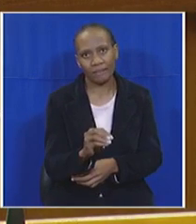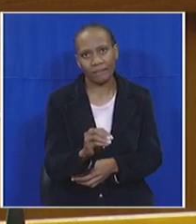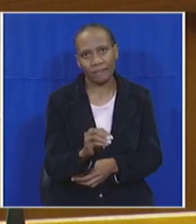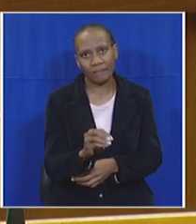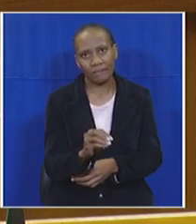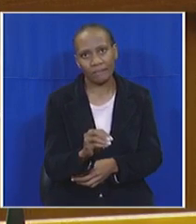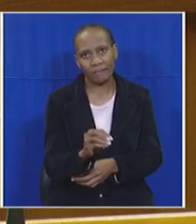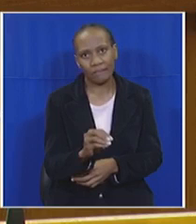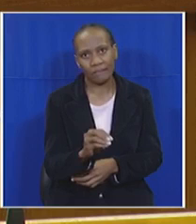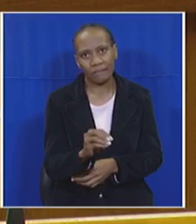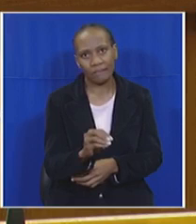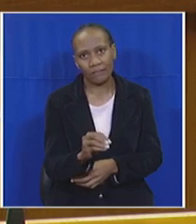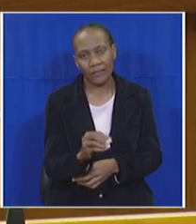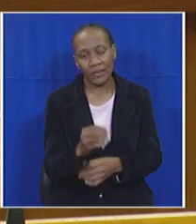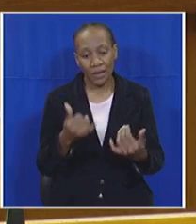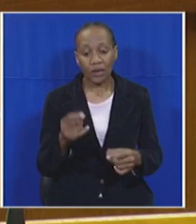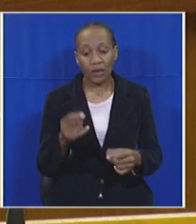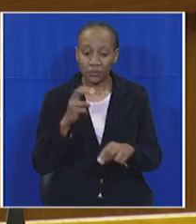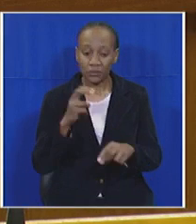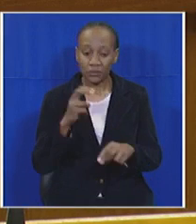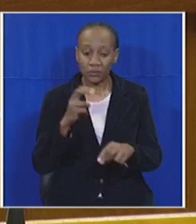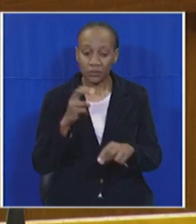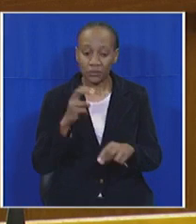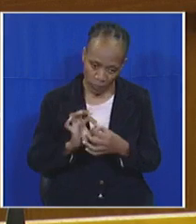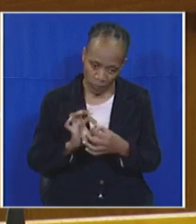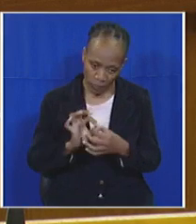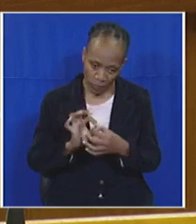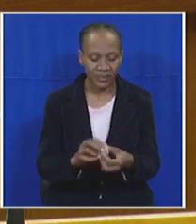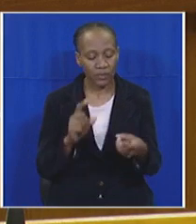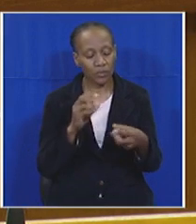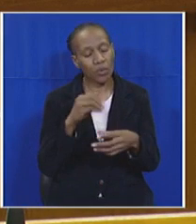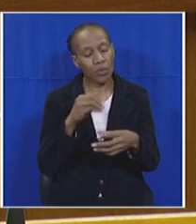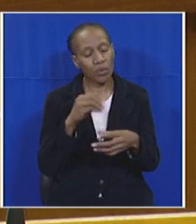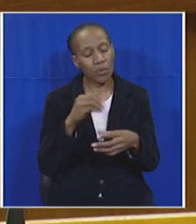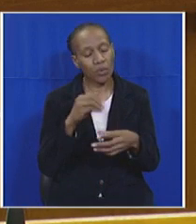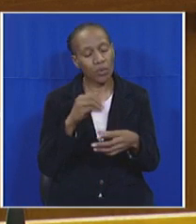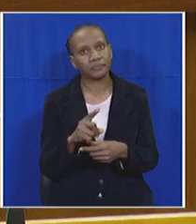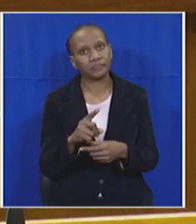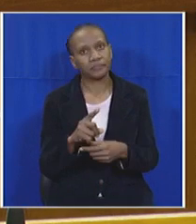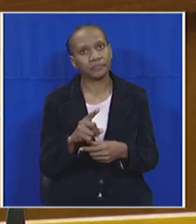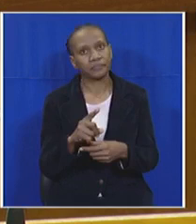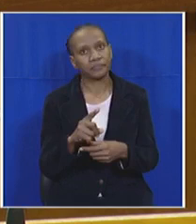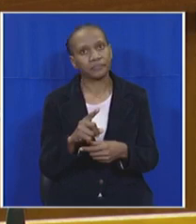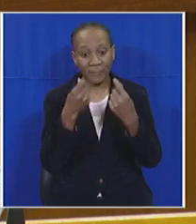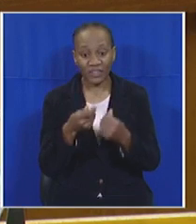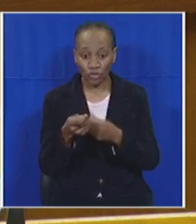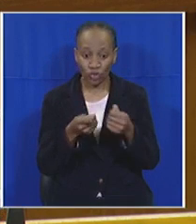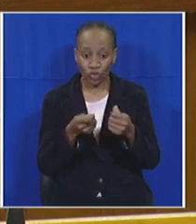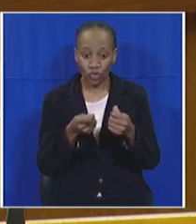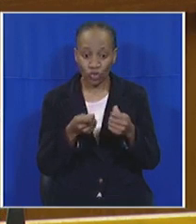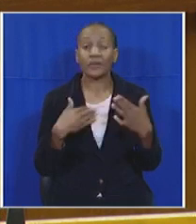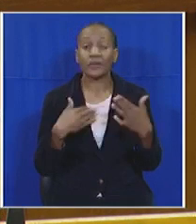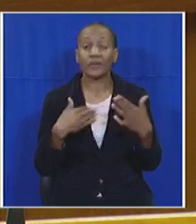two interventions, including being placed under administration with little improvement. Go